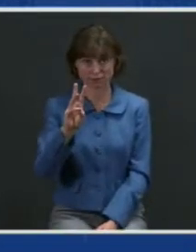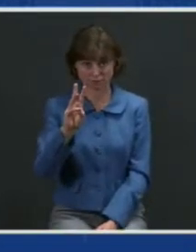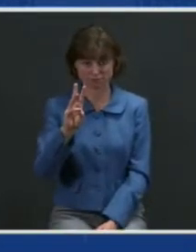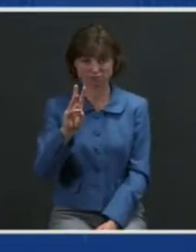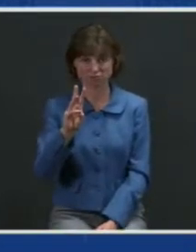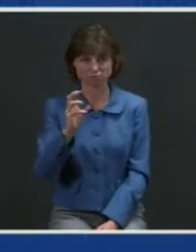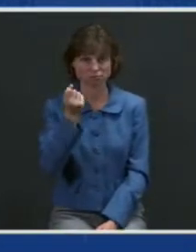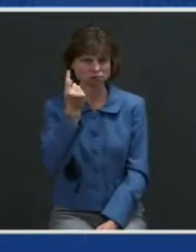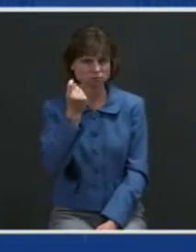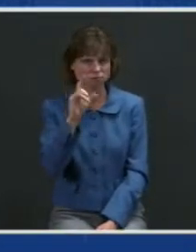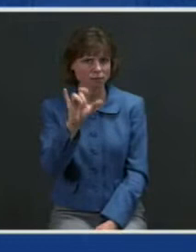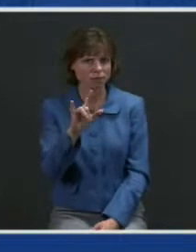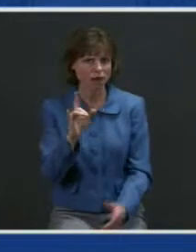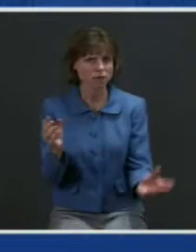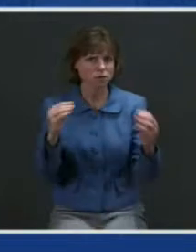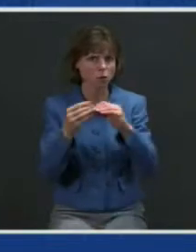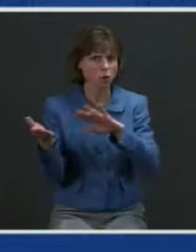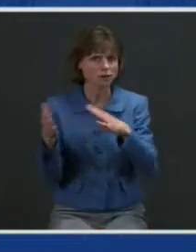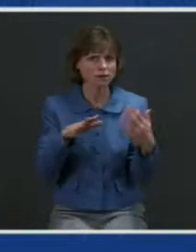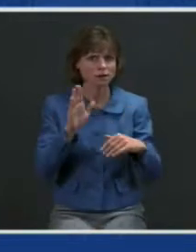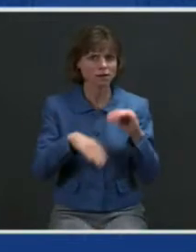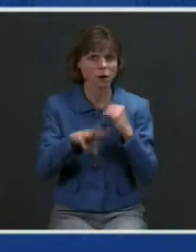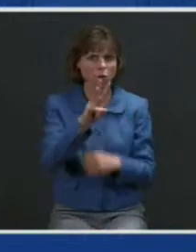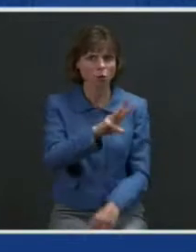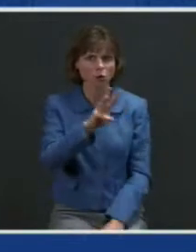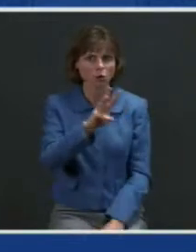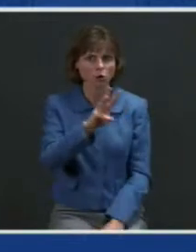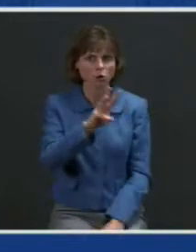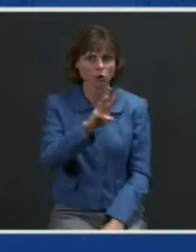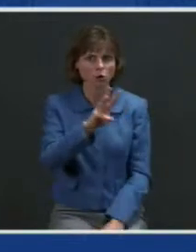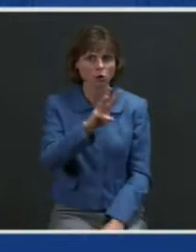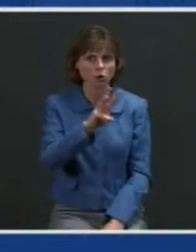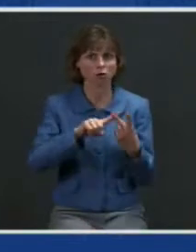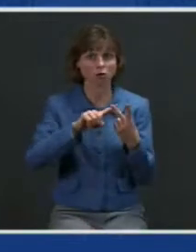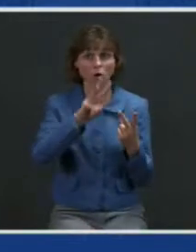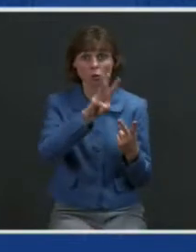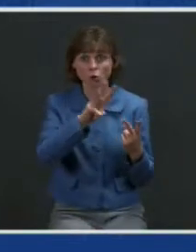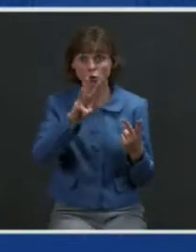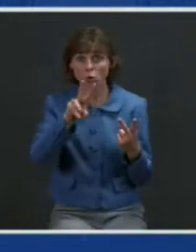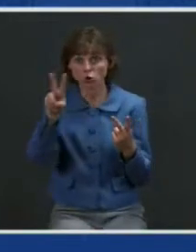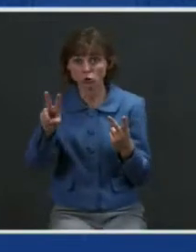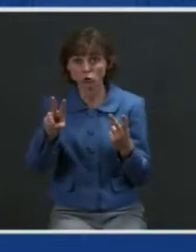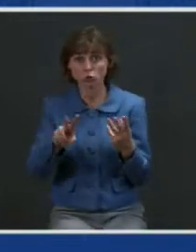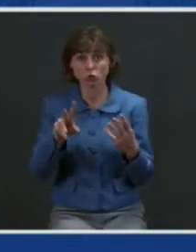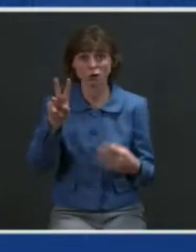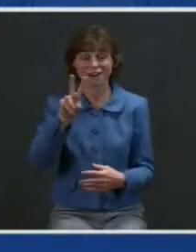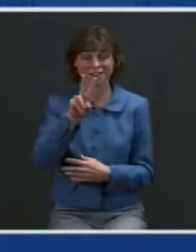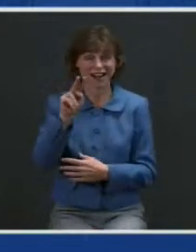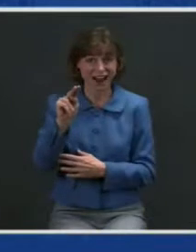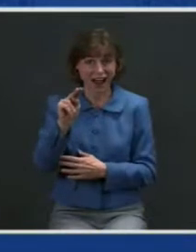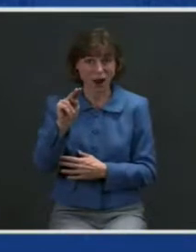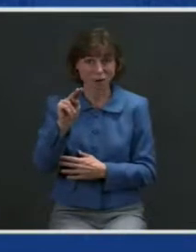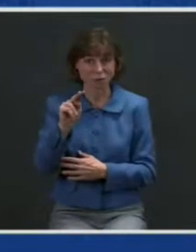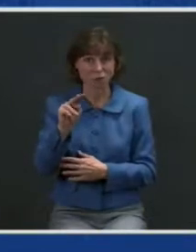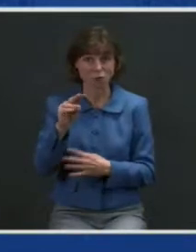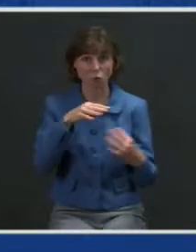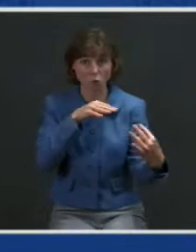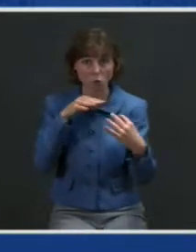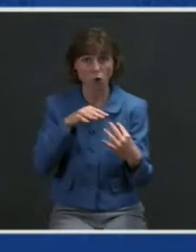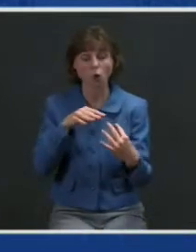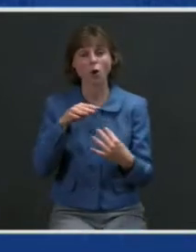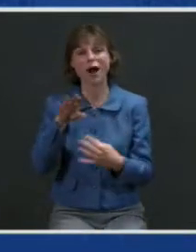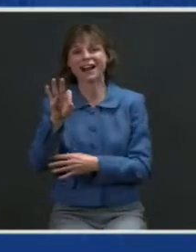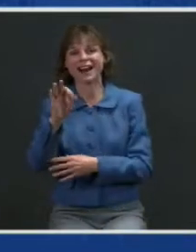more debts than in world war one world war ii the vietnam war and 9 11